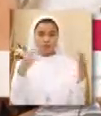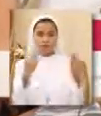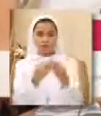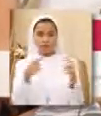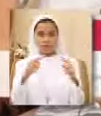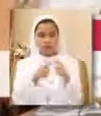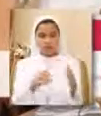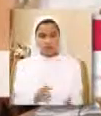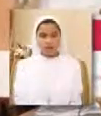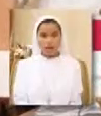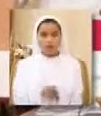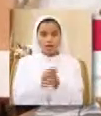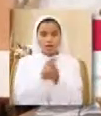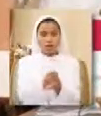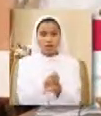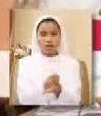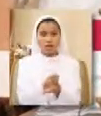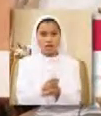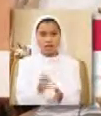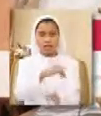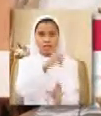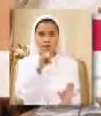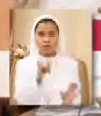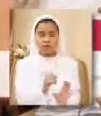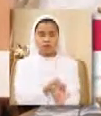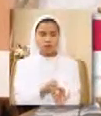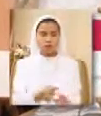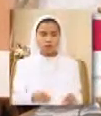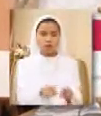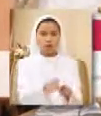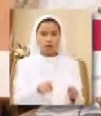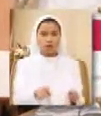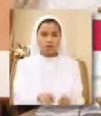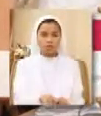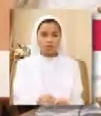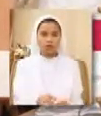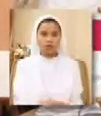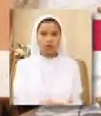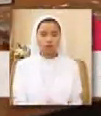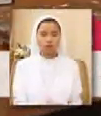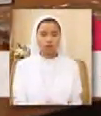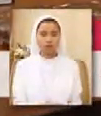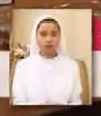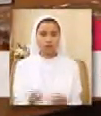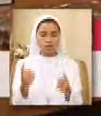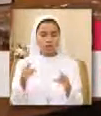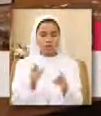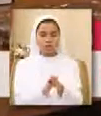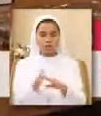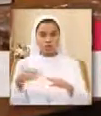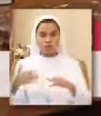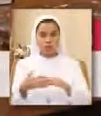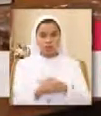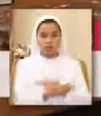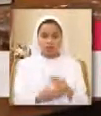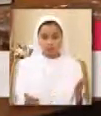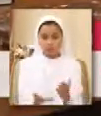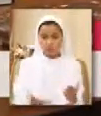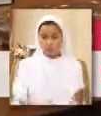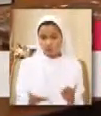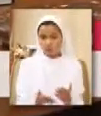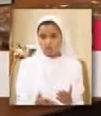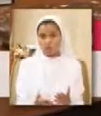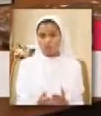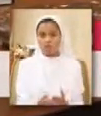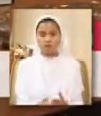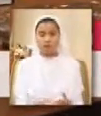and to be partner with you, to join us, sister. And not only just to go to Jamaica, to go to Haiti, yes, but to work here. Yeah,